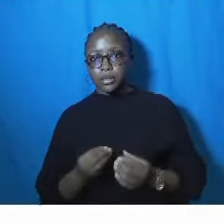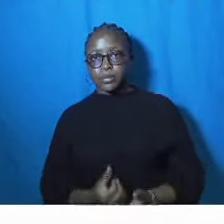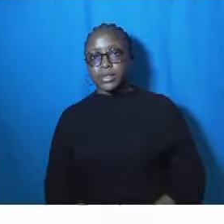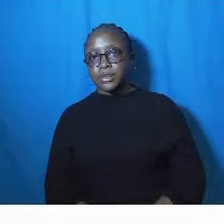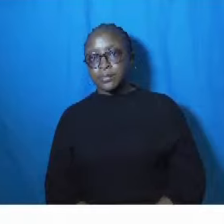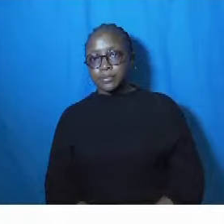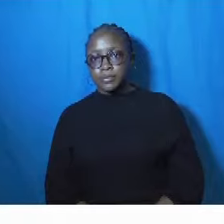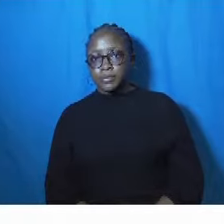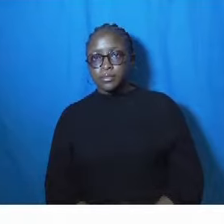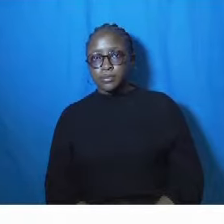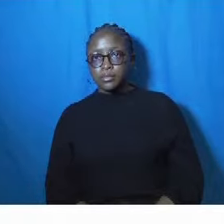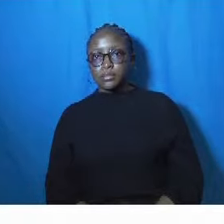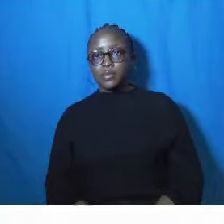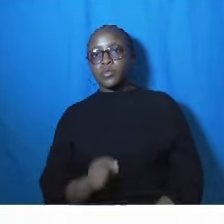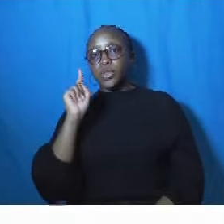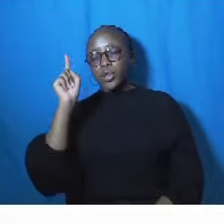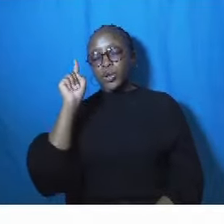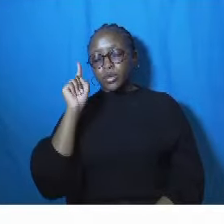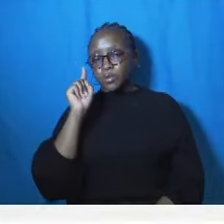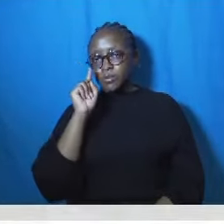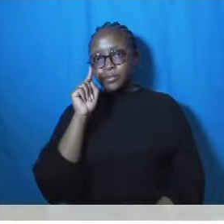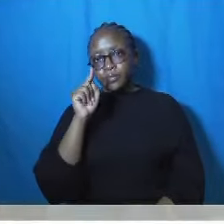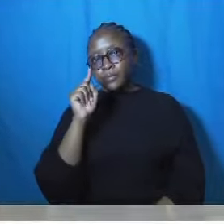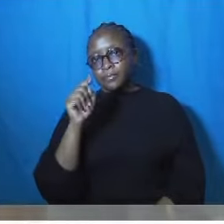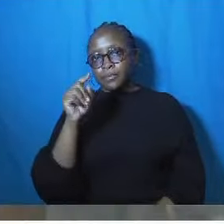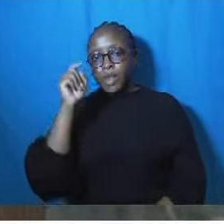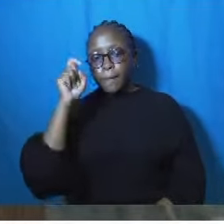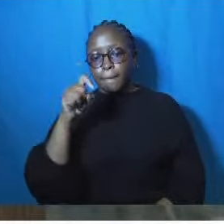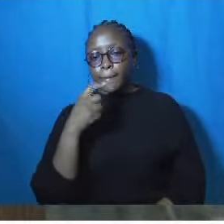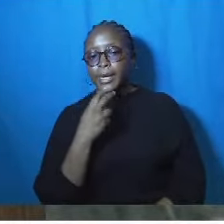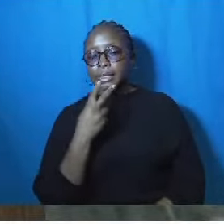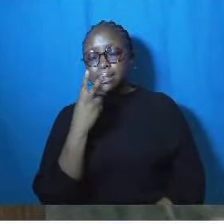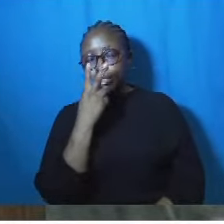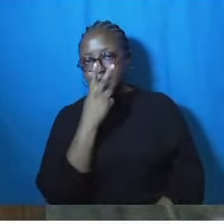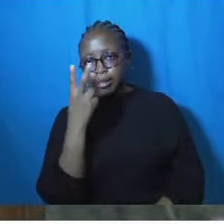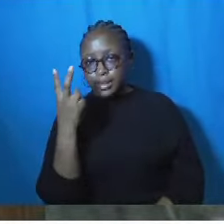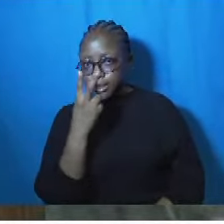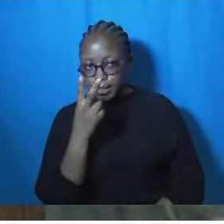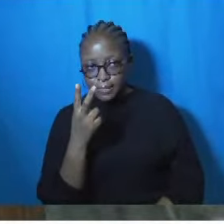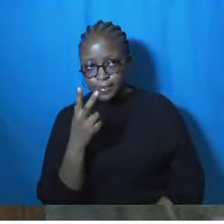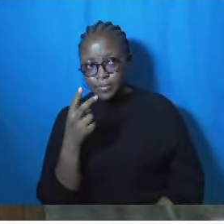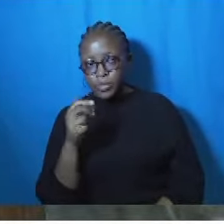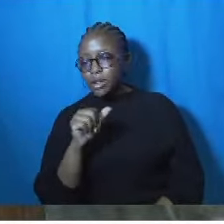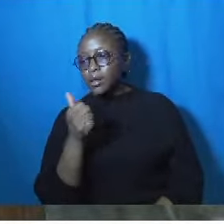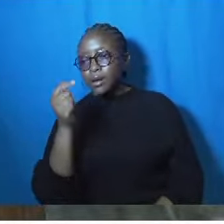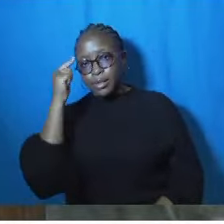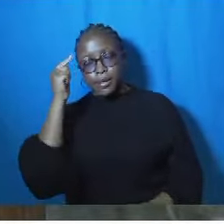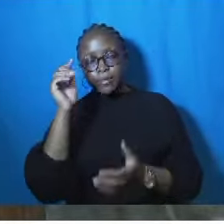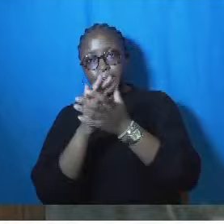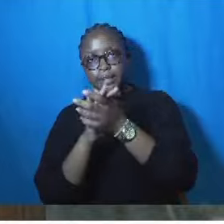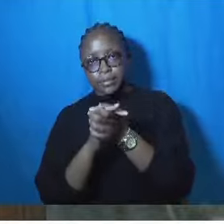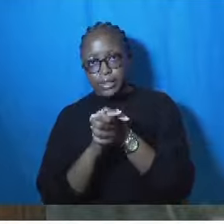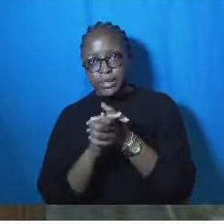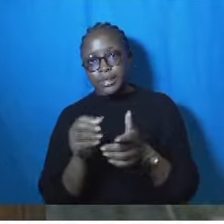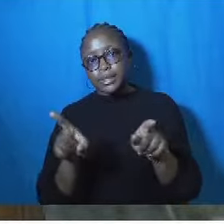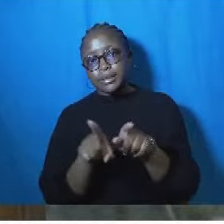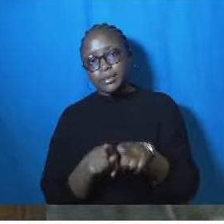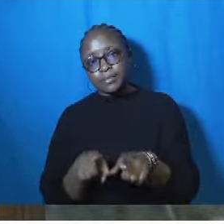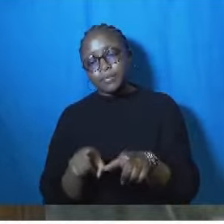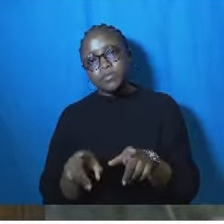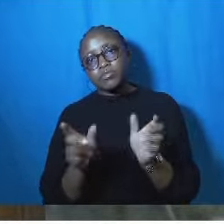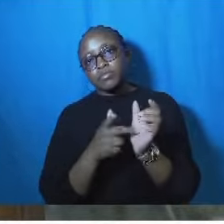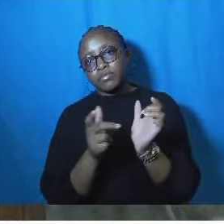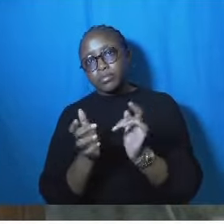You must see your fellow believer with the lens of Jesus, period. Nothing else. Jesus loves them,